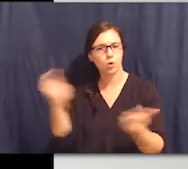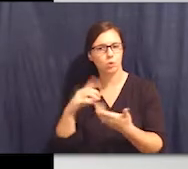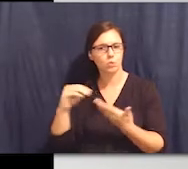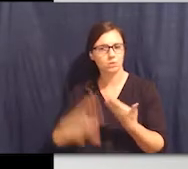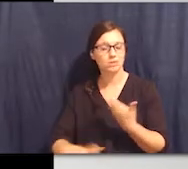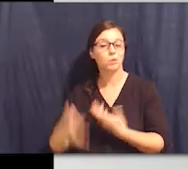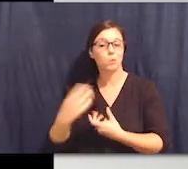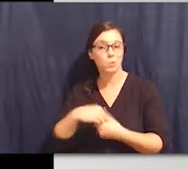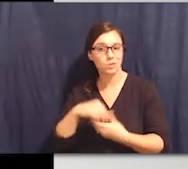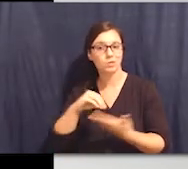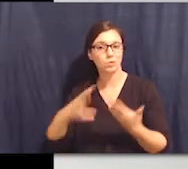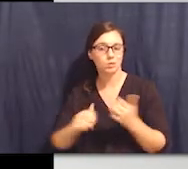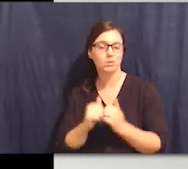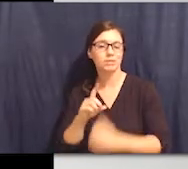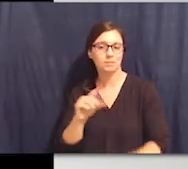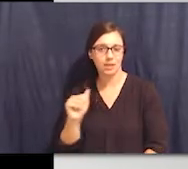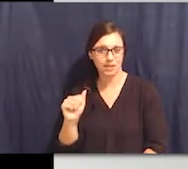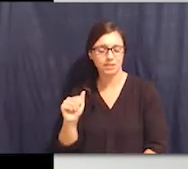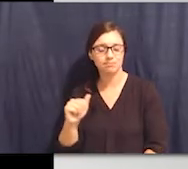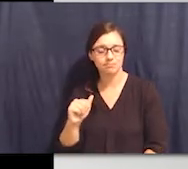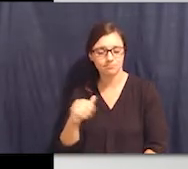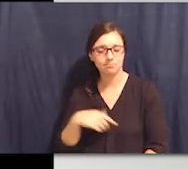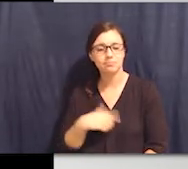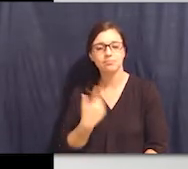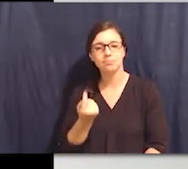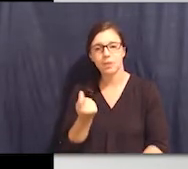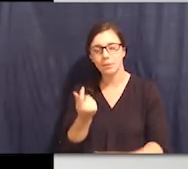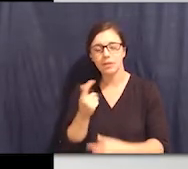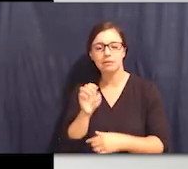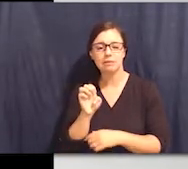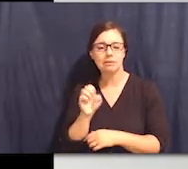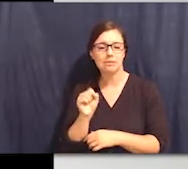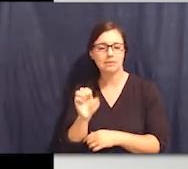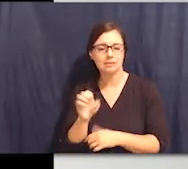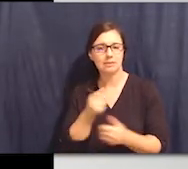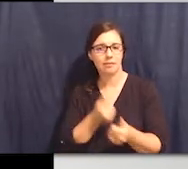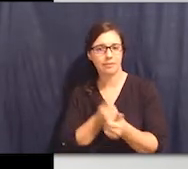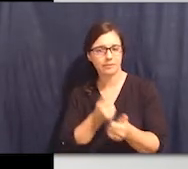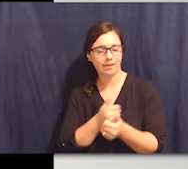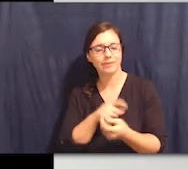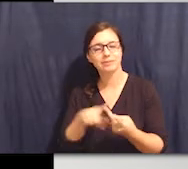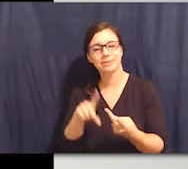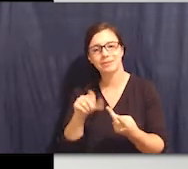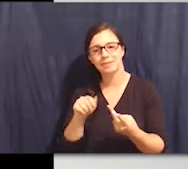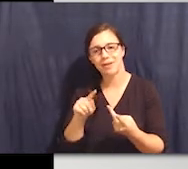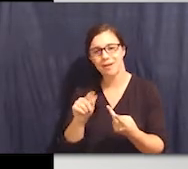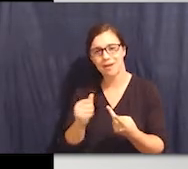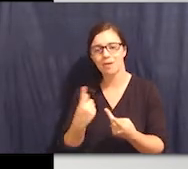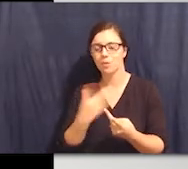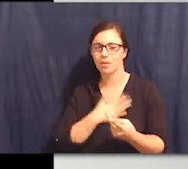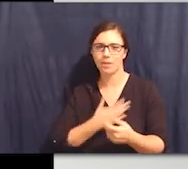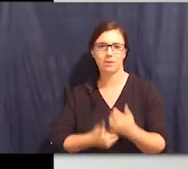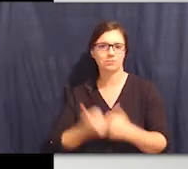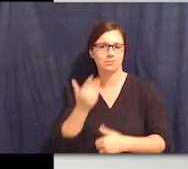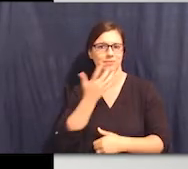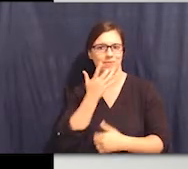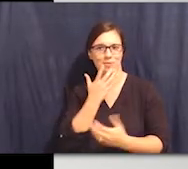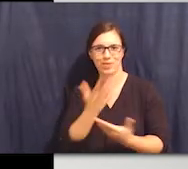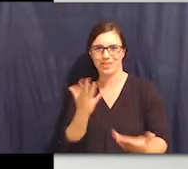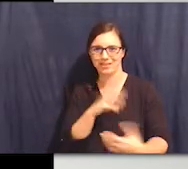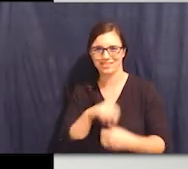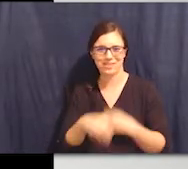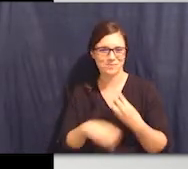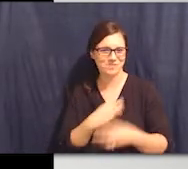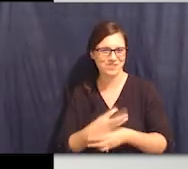students, including students with disabilities, a little bit of ESE updates and data, which is one of my most favorite things in